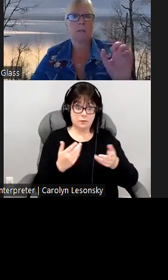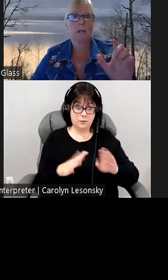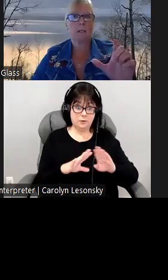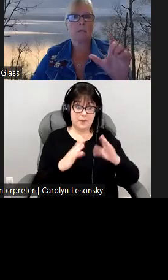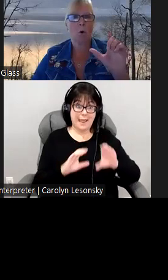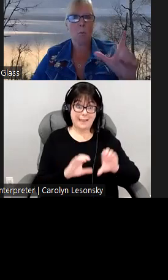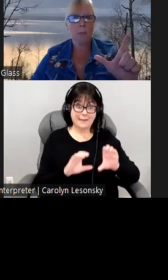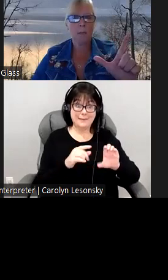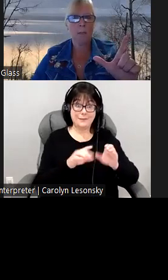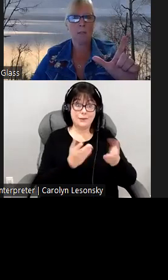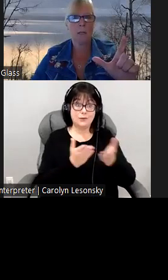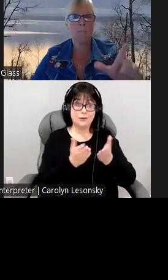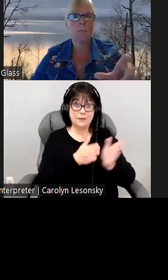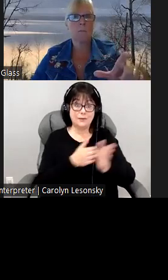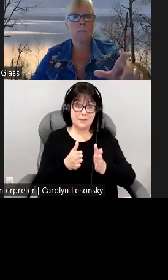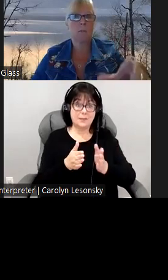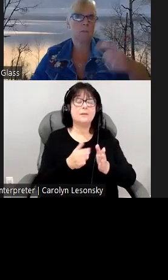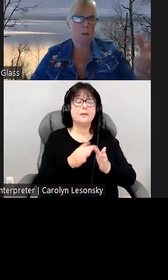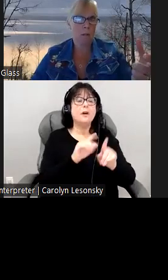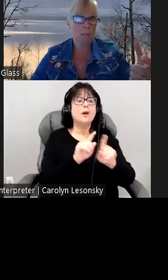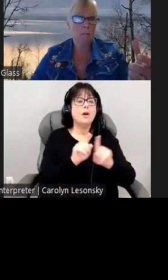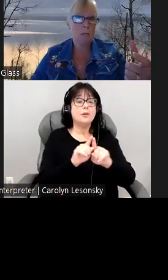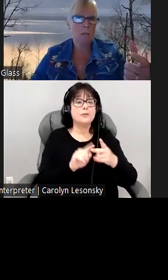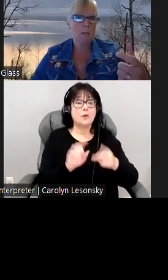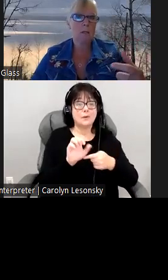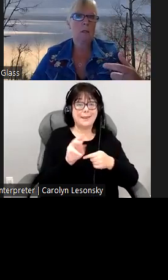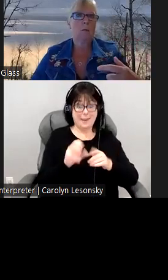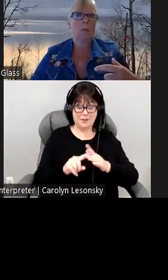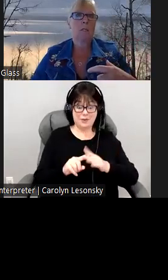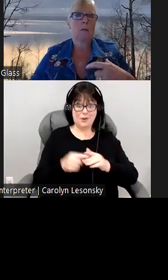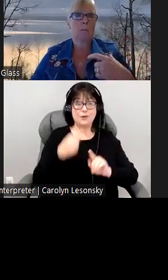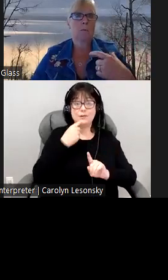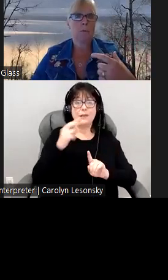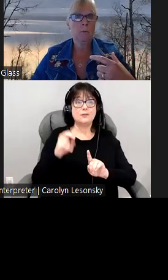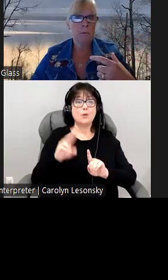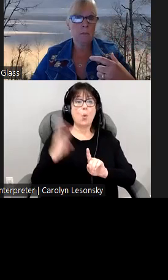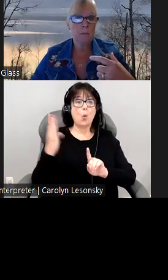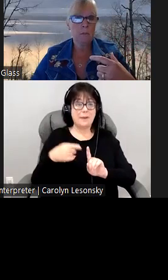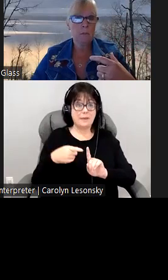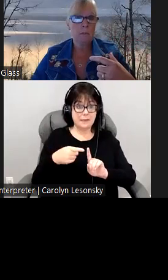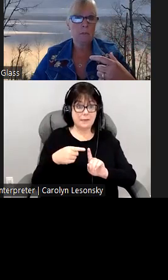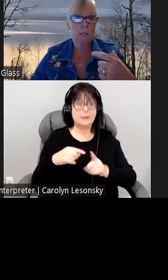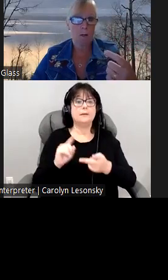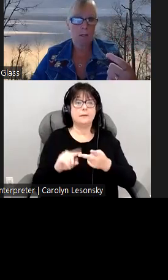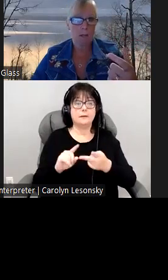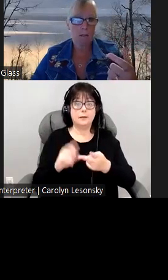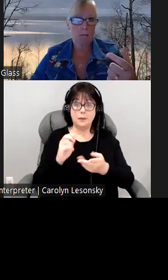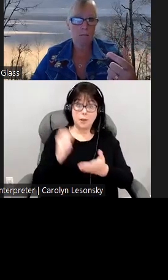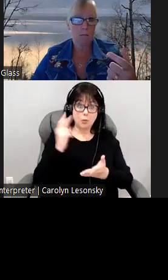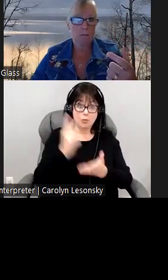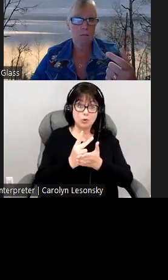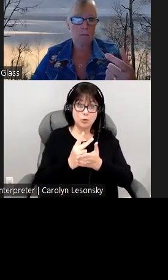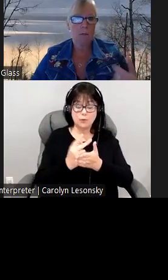have a status of open in CaMS, so you've started them, ones that are approved and not yet